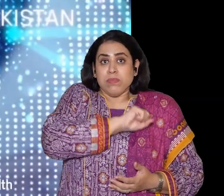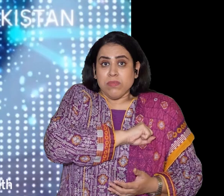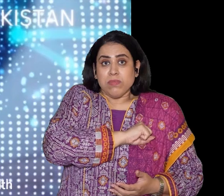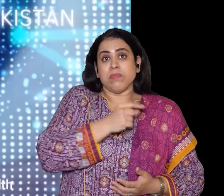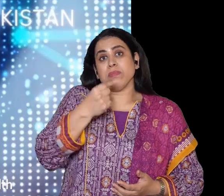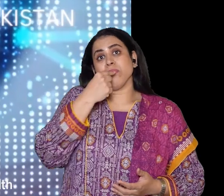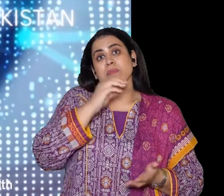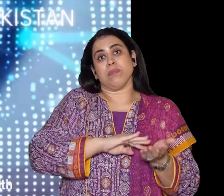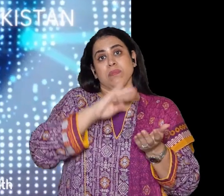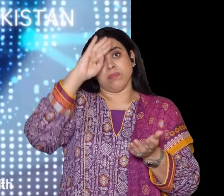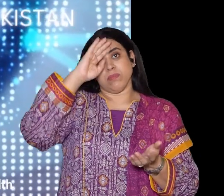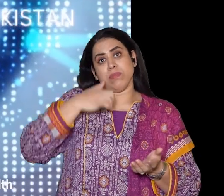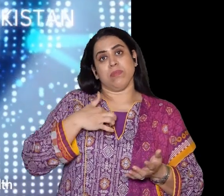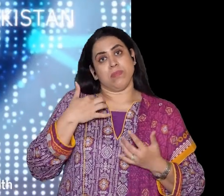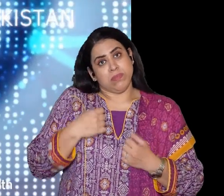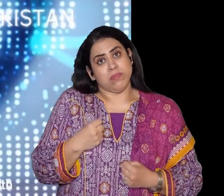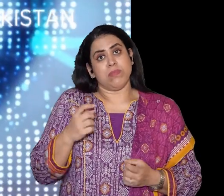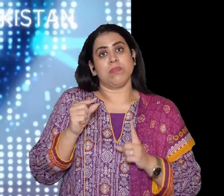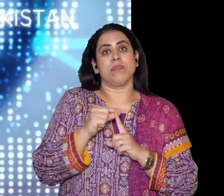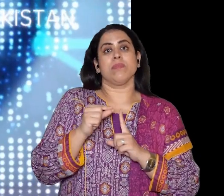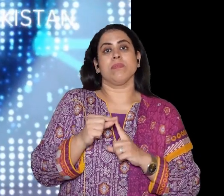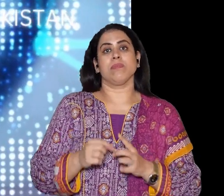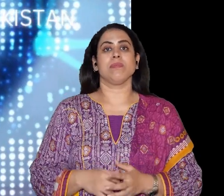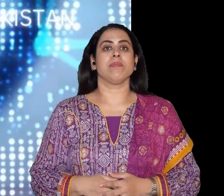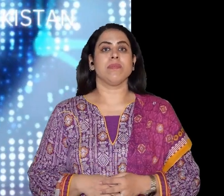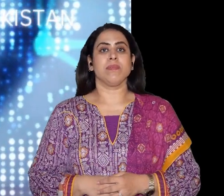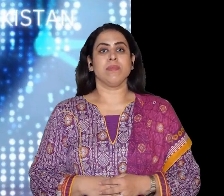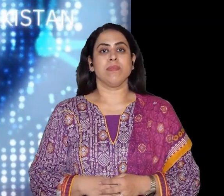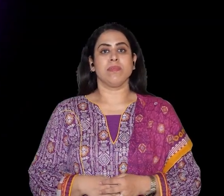Silent Threat: Diabetes and Eye Health in Pakistan.